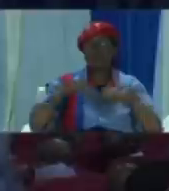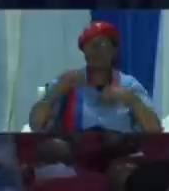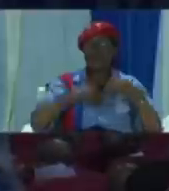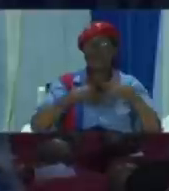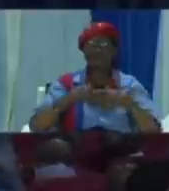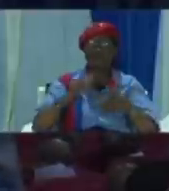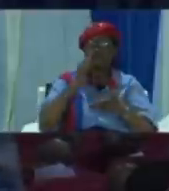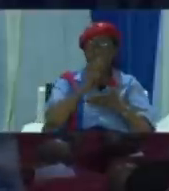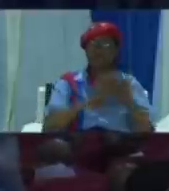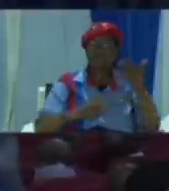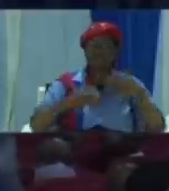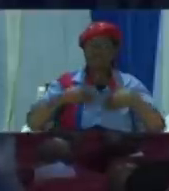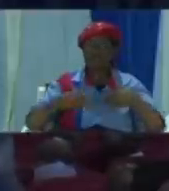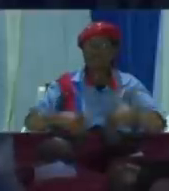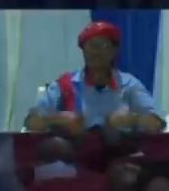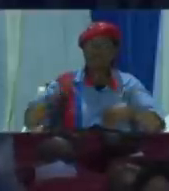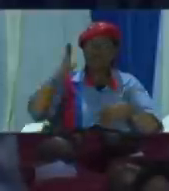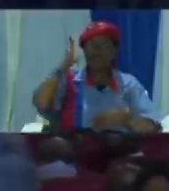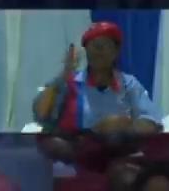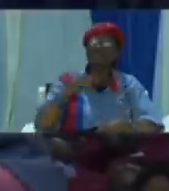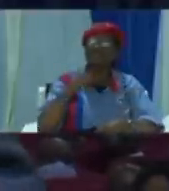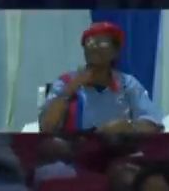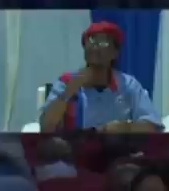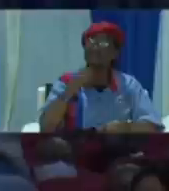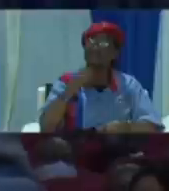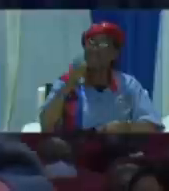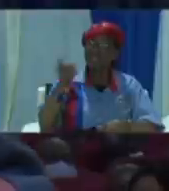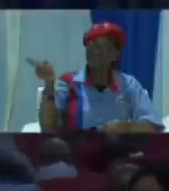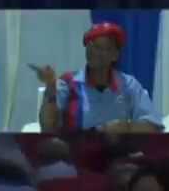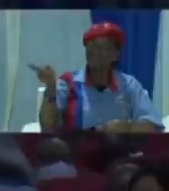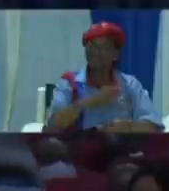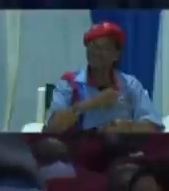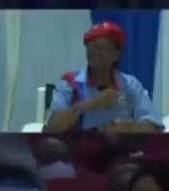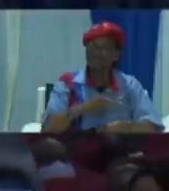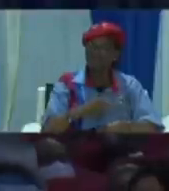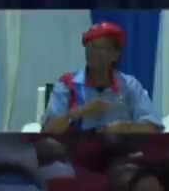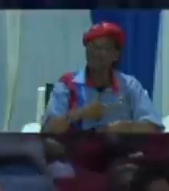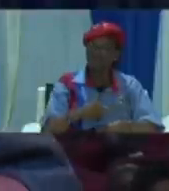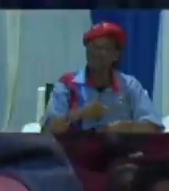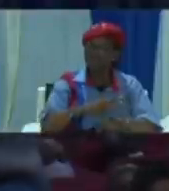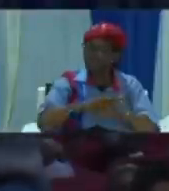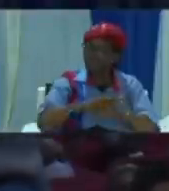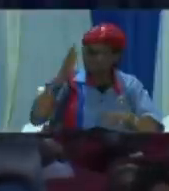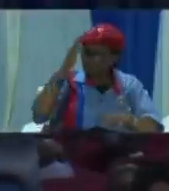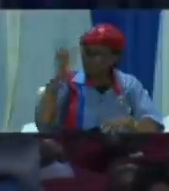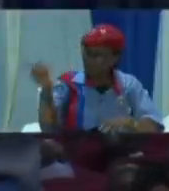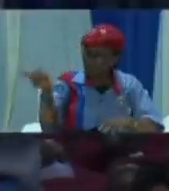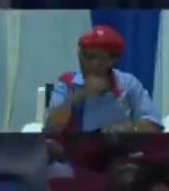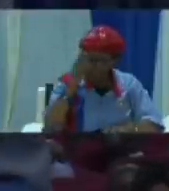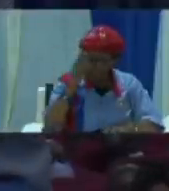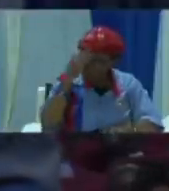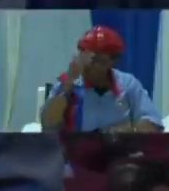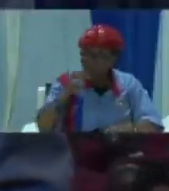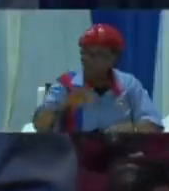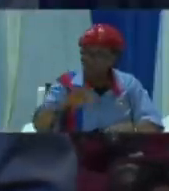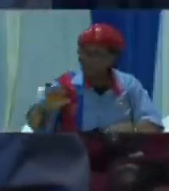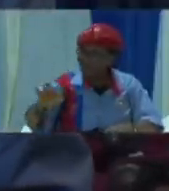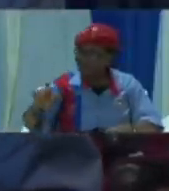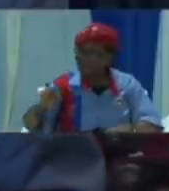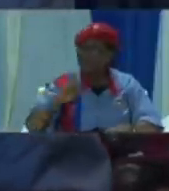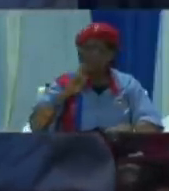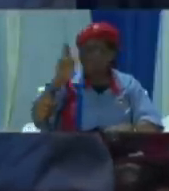somebody will tell you, don't you know fingers are not supposed to be equal?